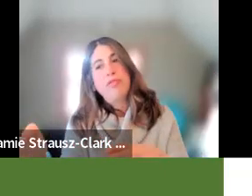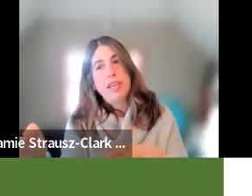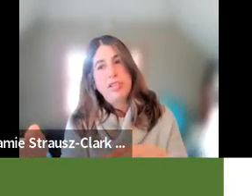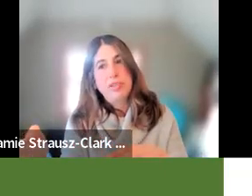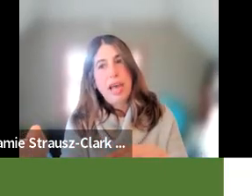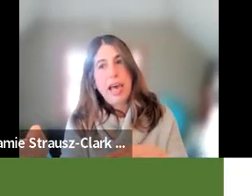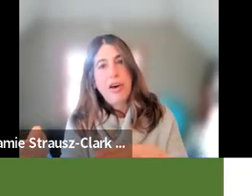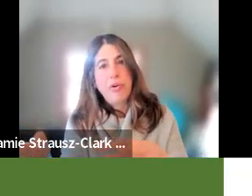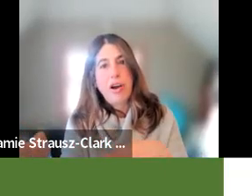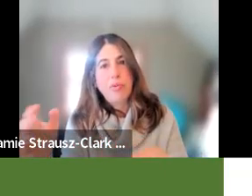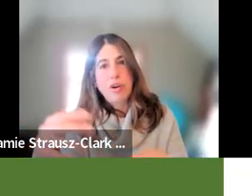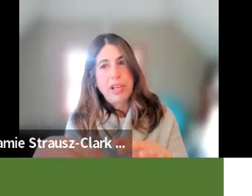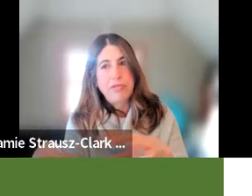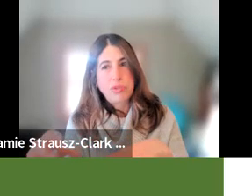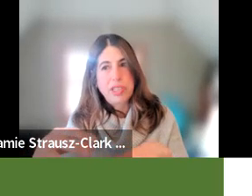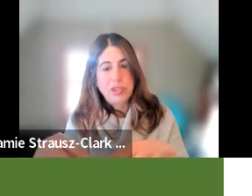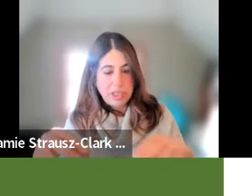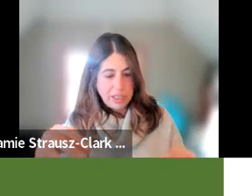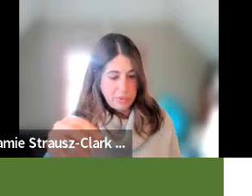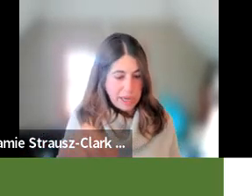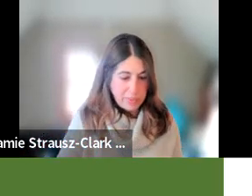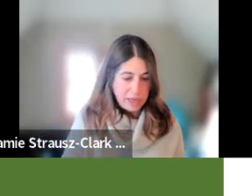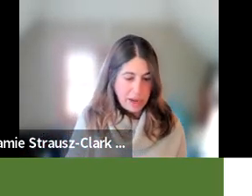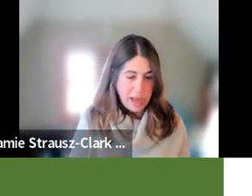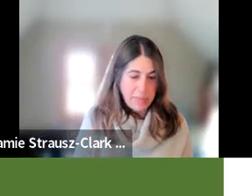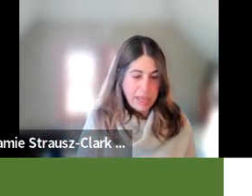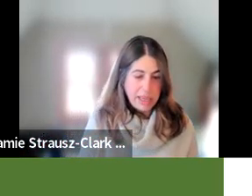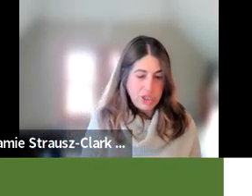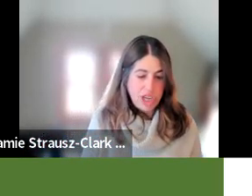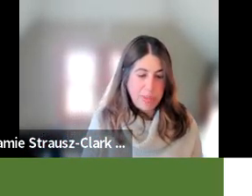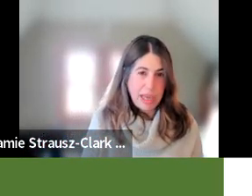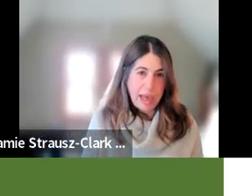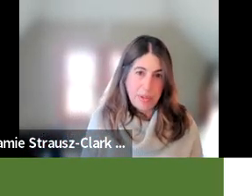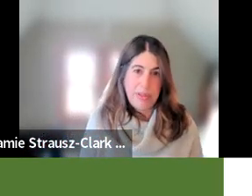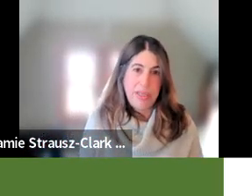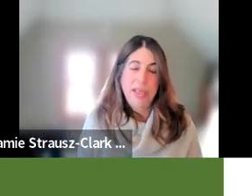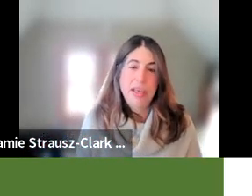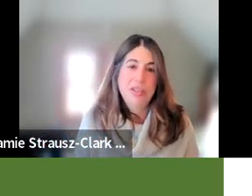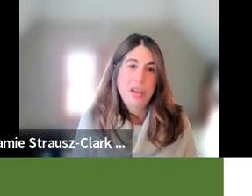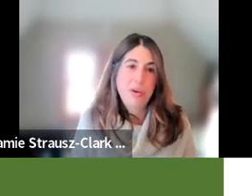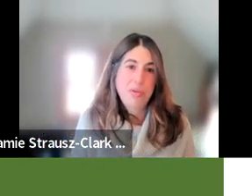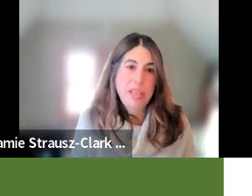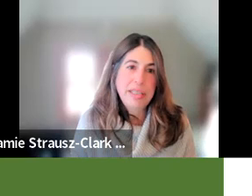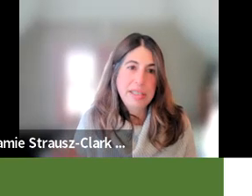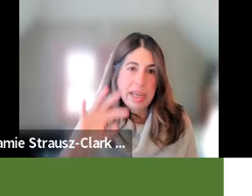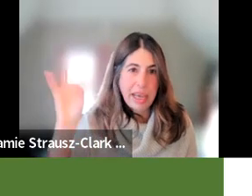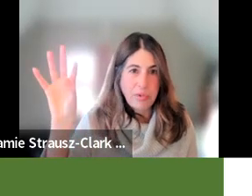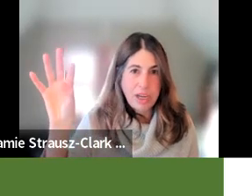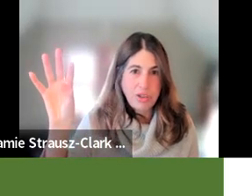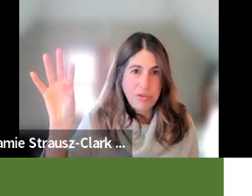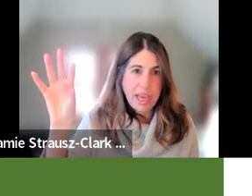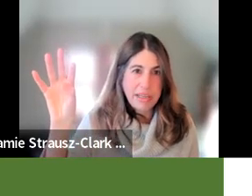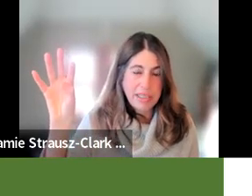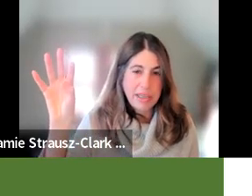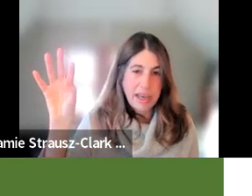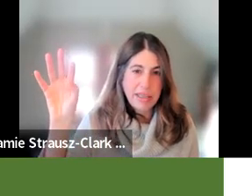we move into how our work plan for 2023 has been shaping up. So this, again, we'll make